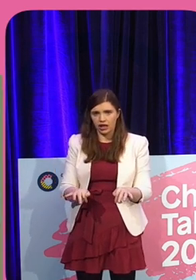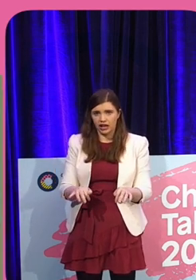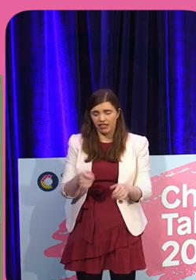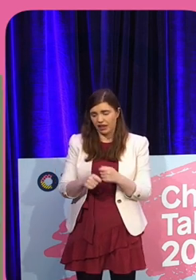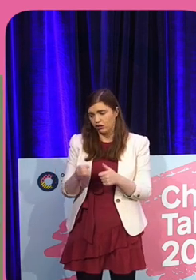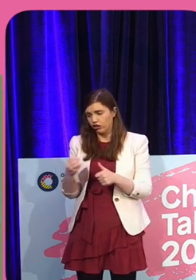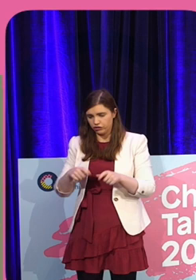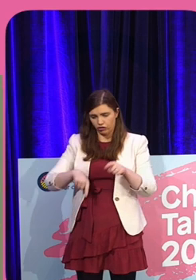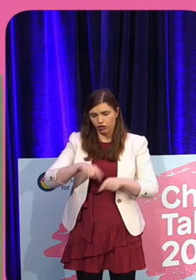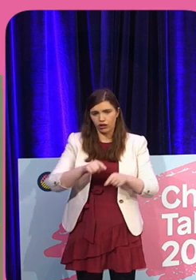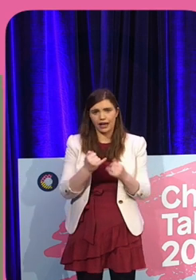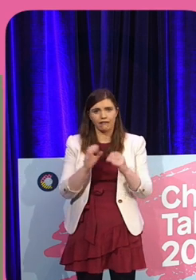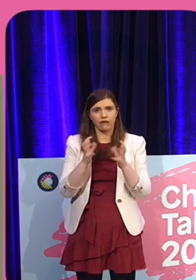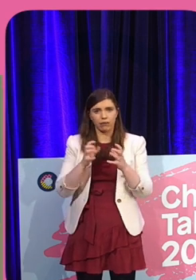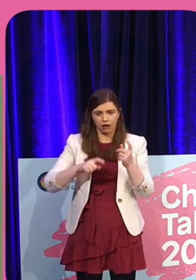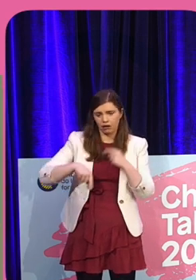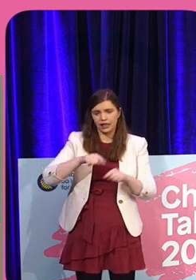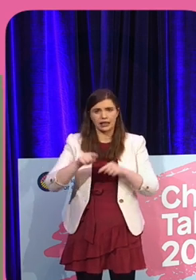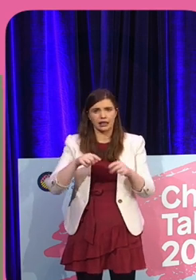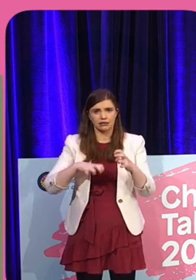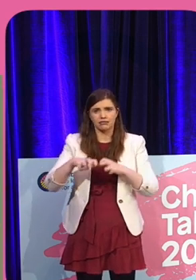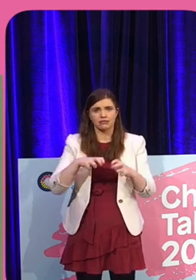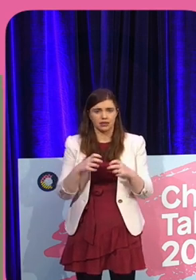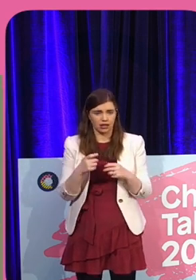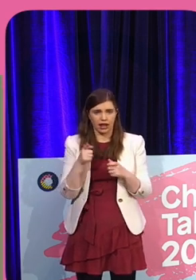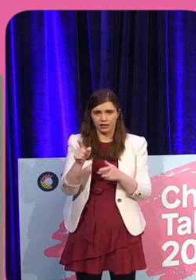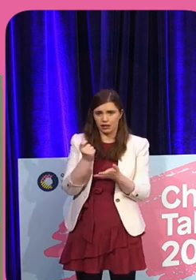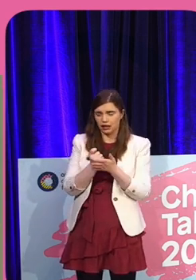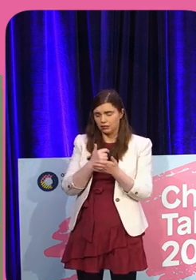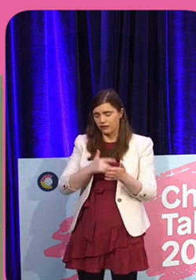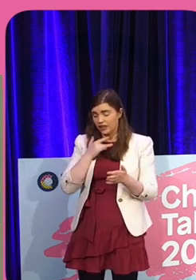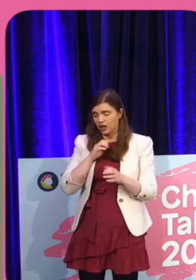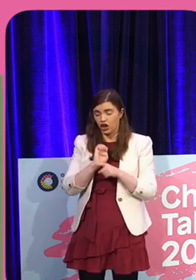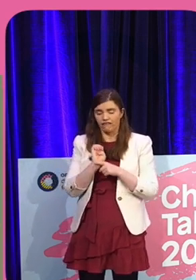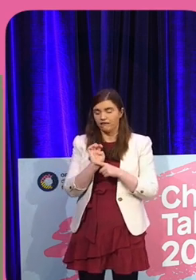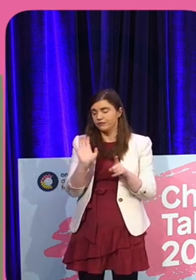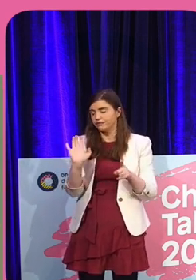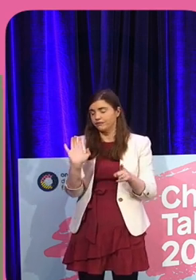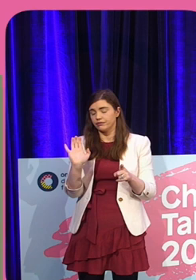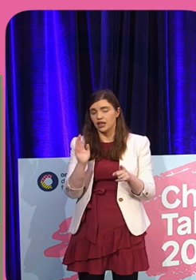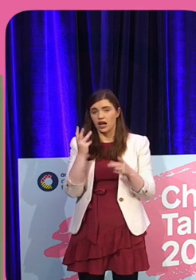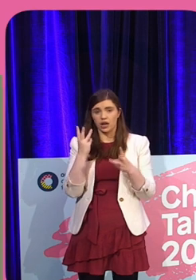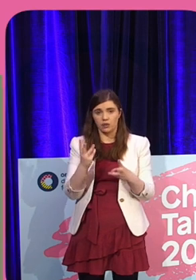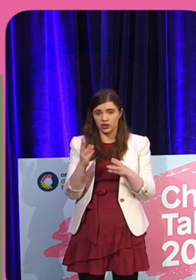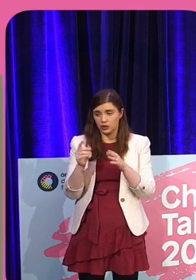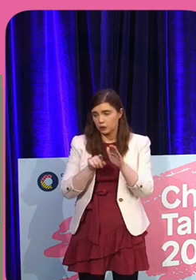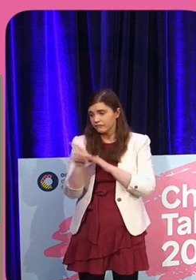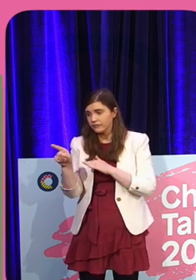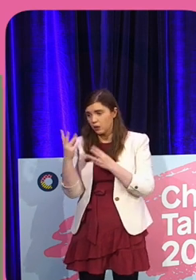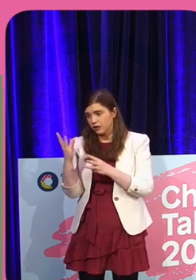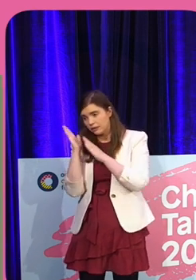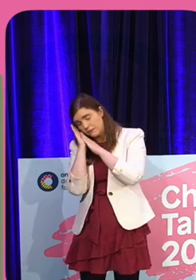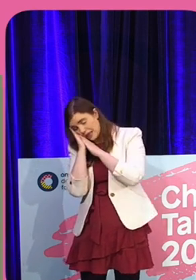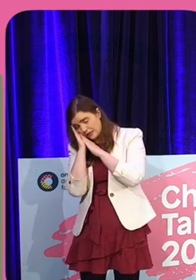football. At this moment, I just had enough. I wanted to go, hide in my bed,